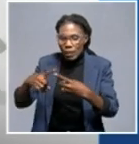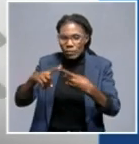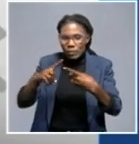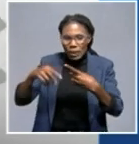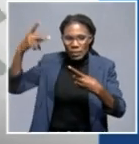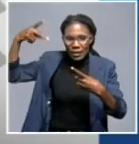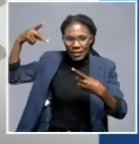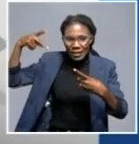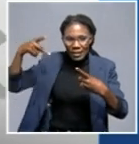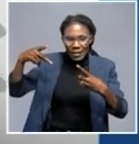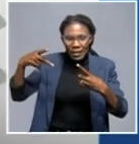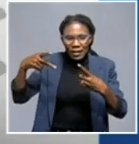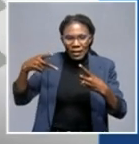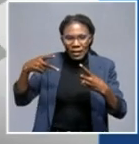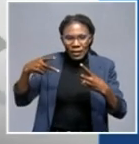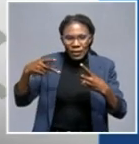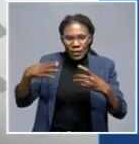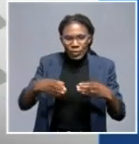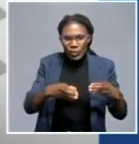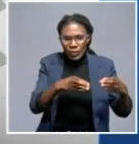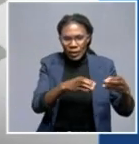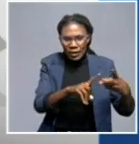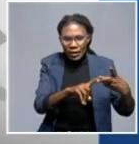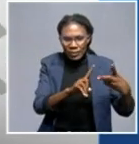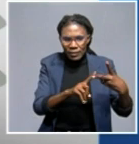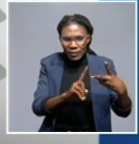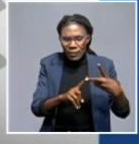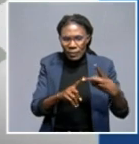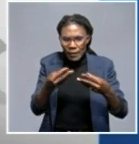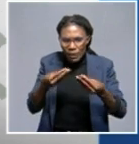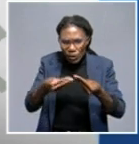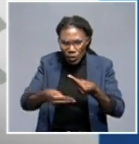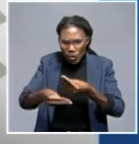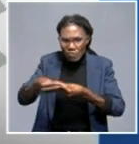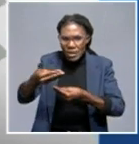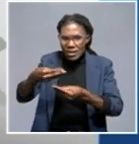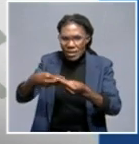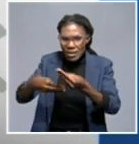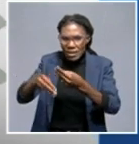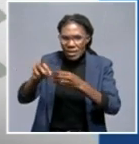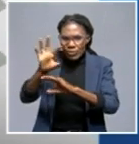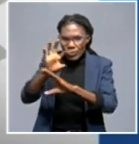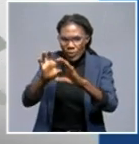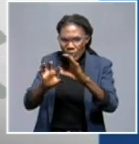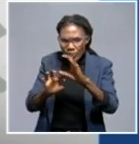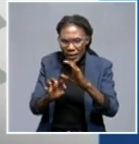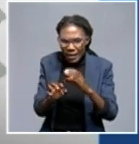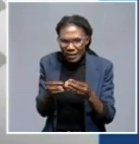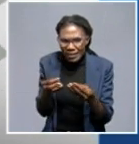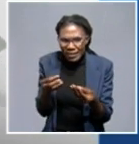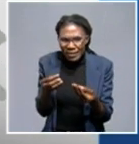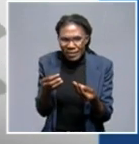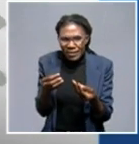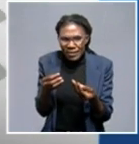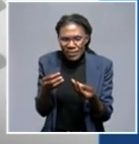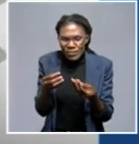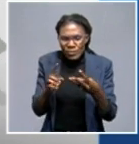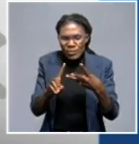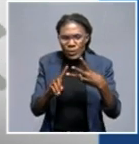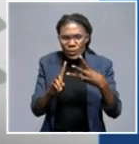sector. The second one is the economic and infrastructure development sector. And the third one is